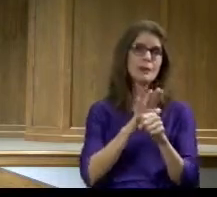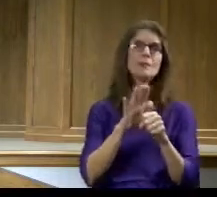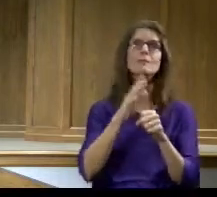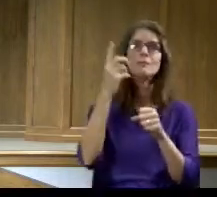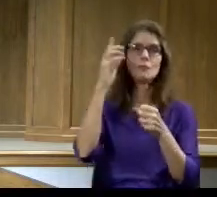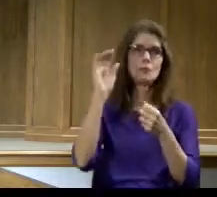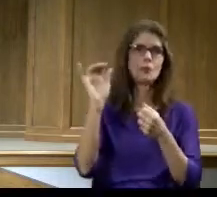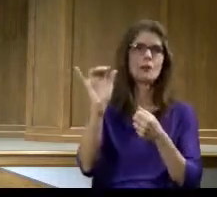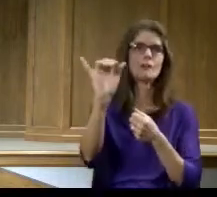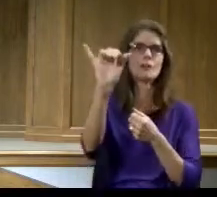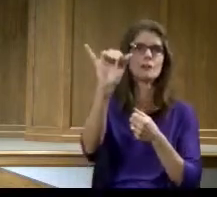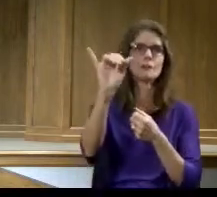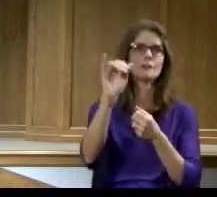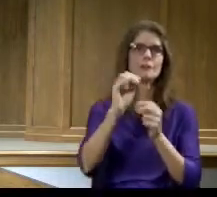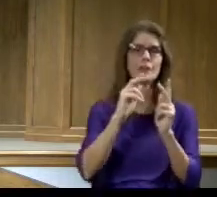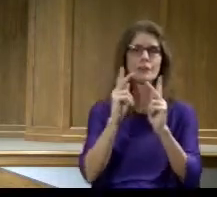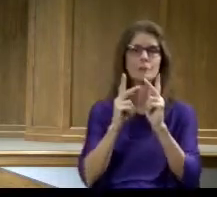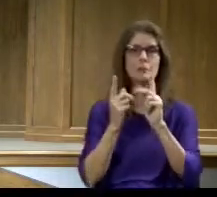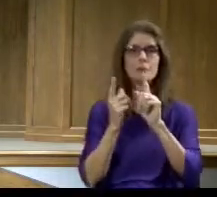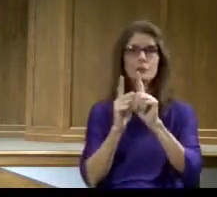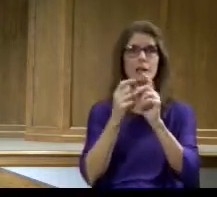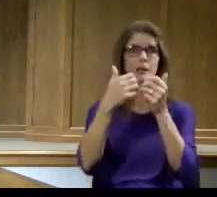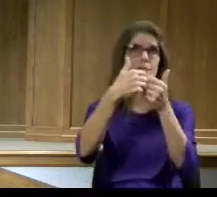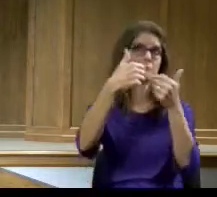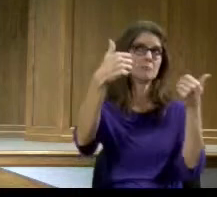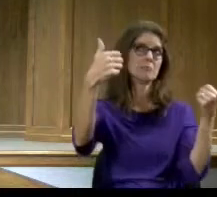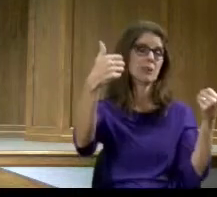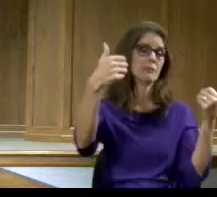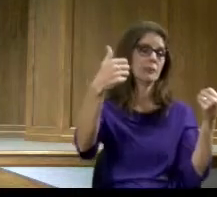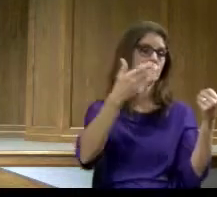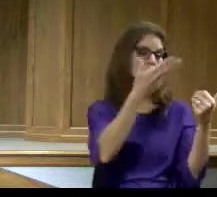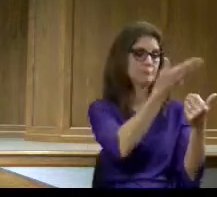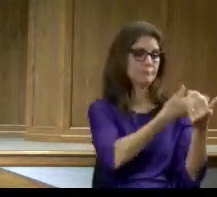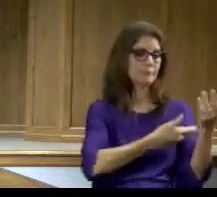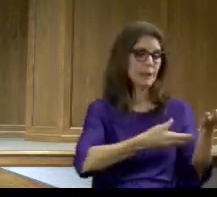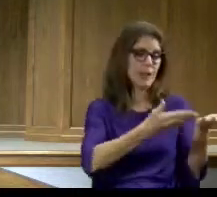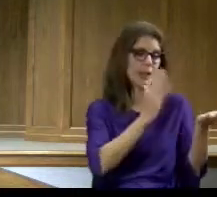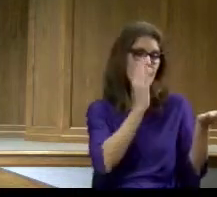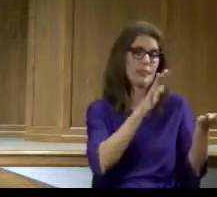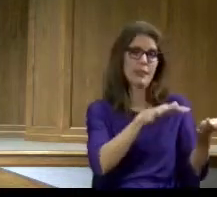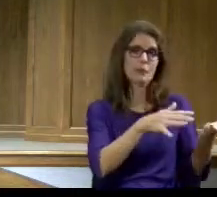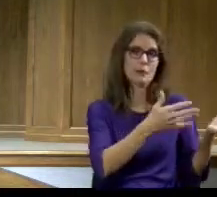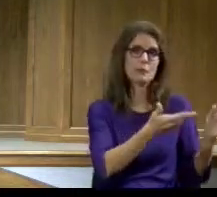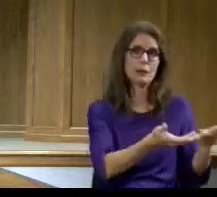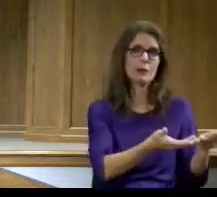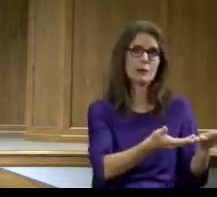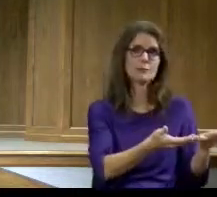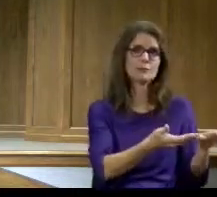Those who are far from you will perish. You destroy all who are unfaithful to you.